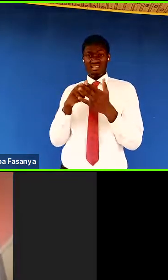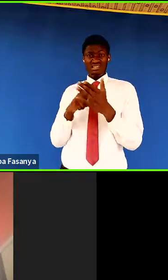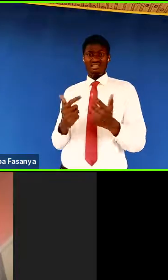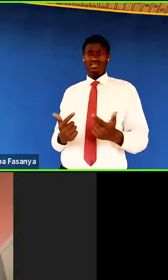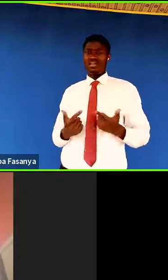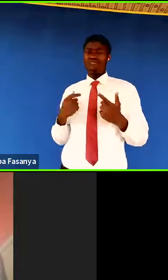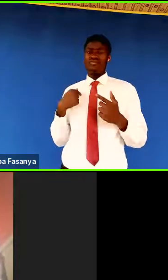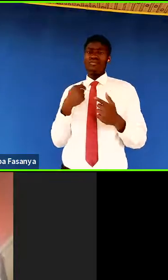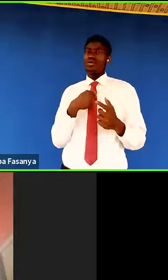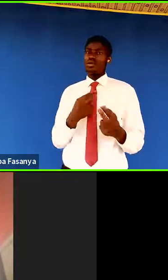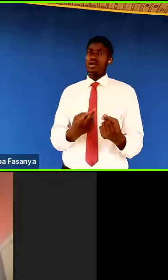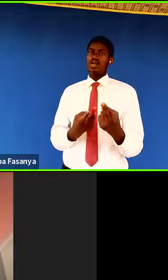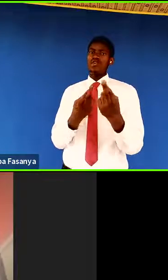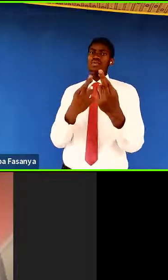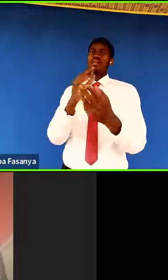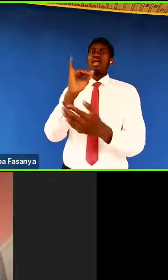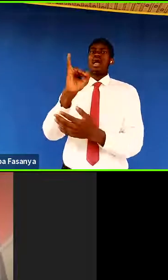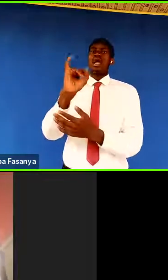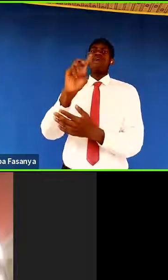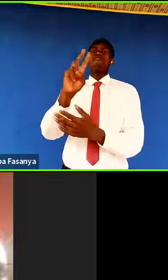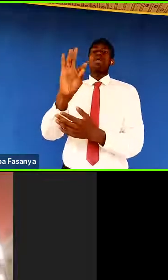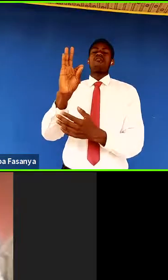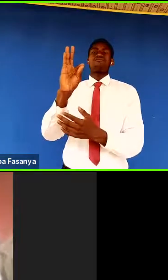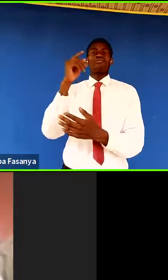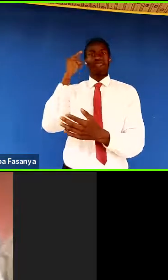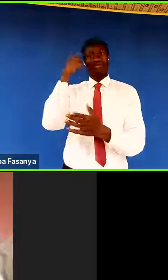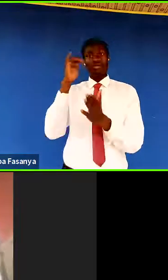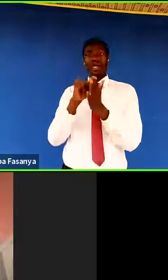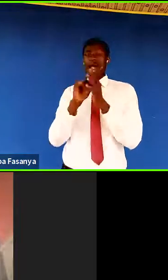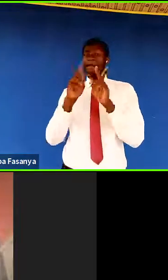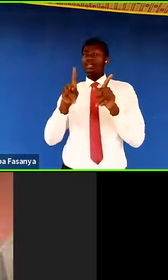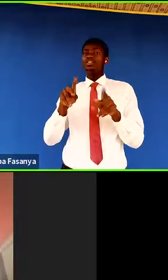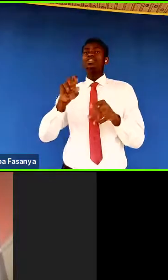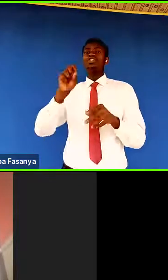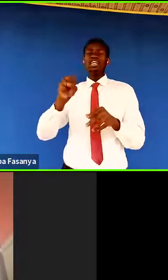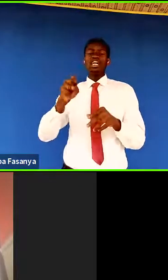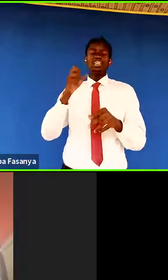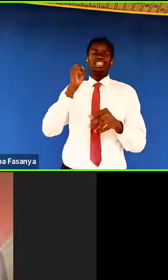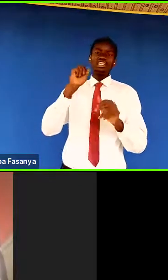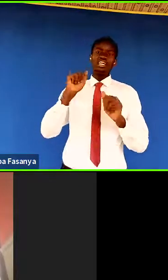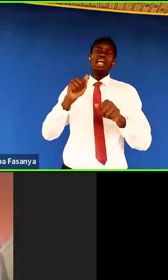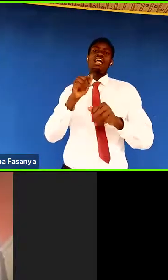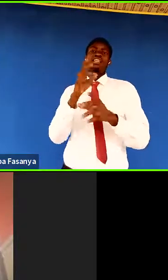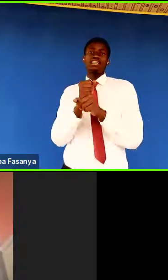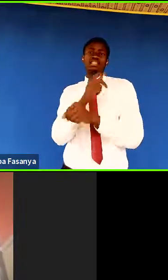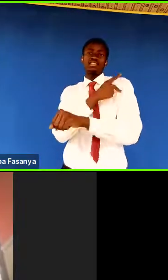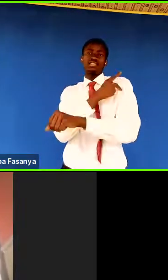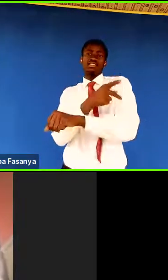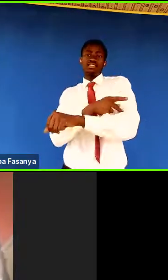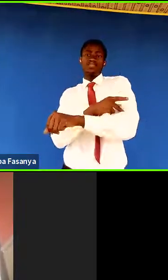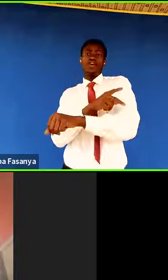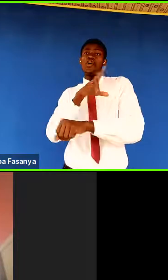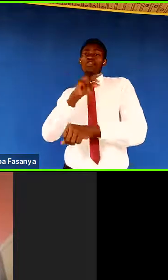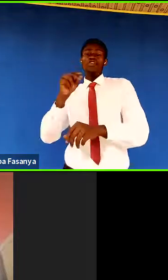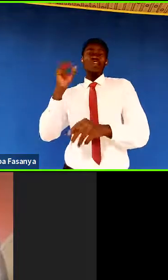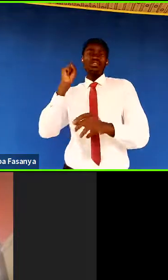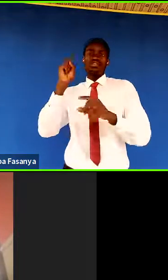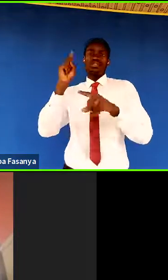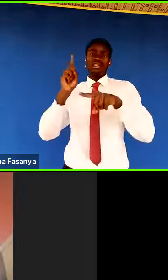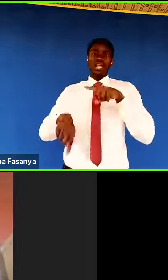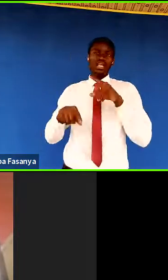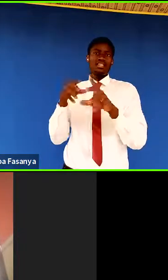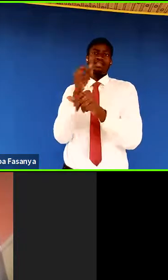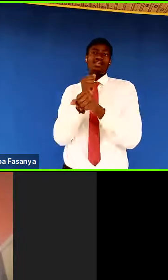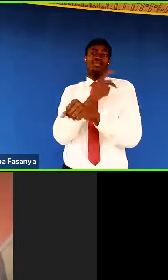women. So yes, she can conceive. No, she cannot conceive naturally if the tubes are truly blocked.